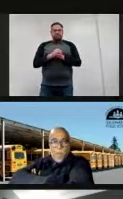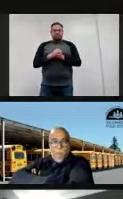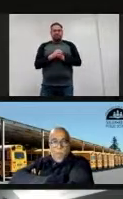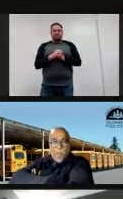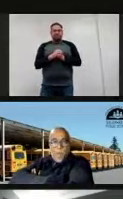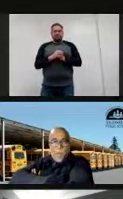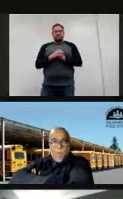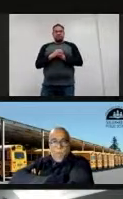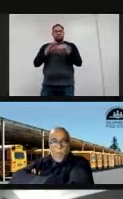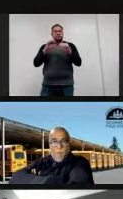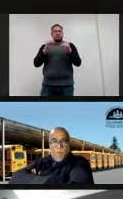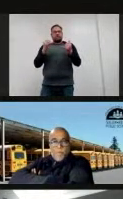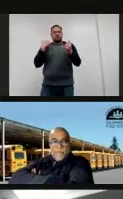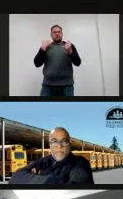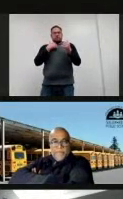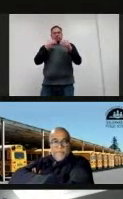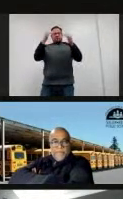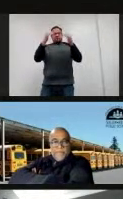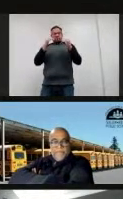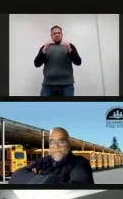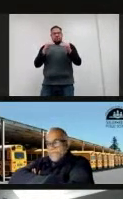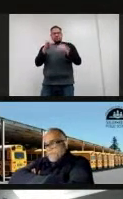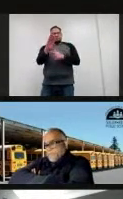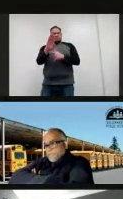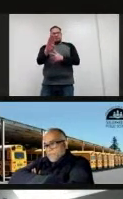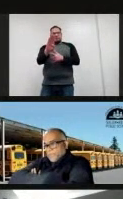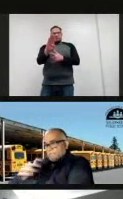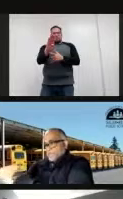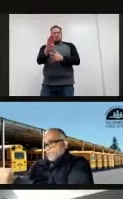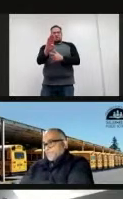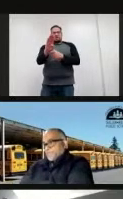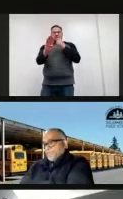Let's go, if we can, to Addendum B.